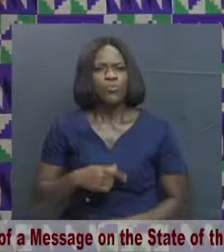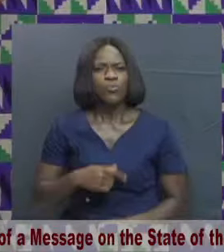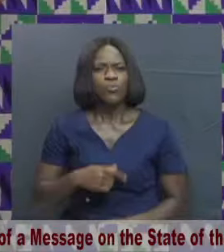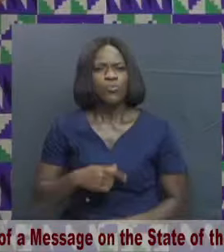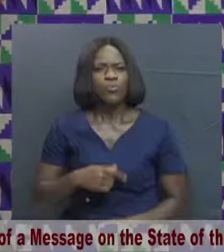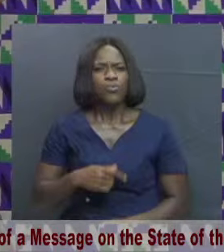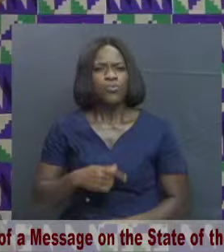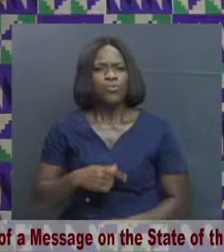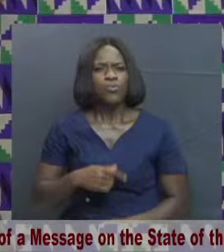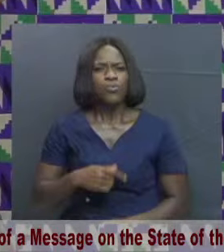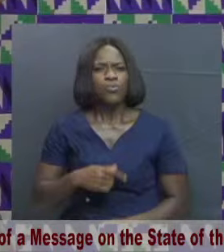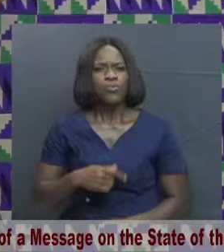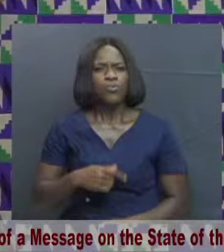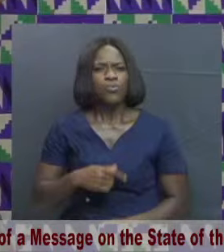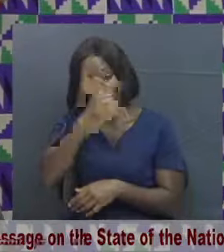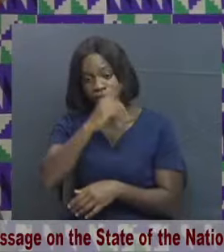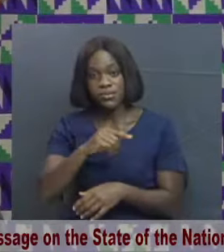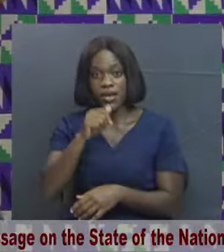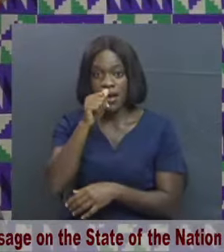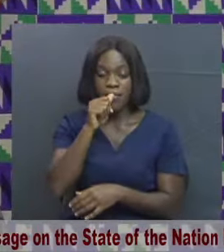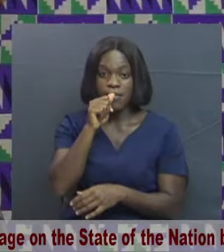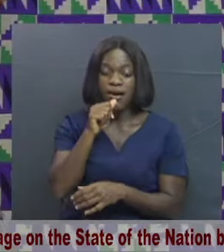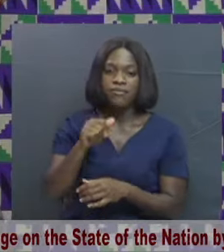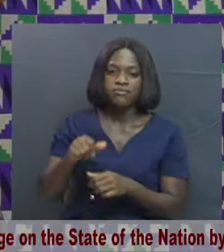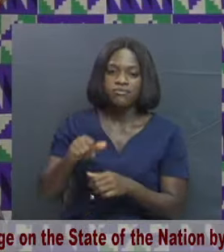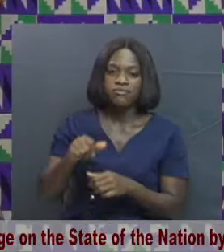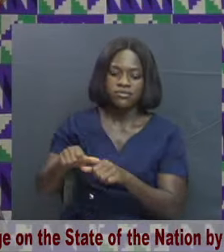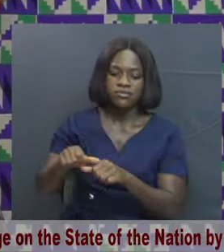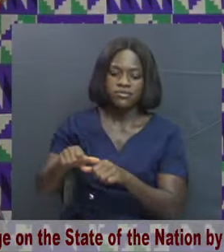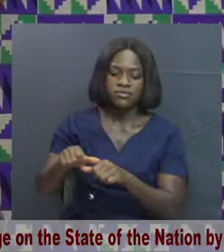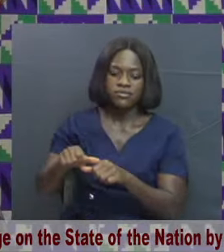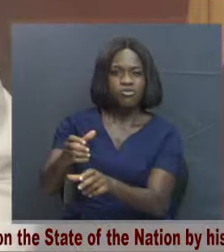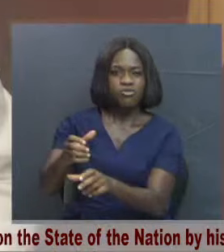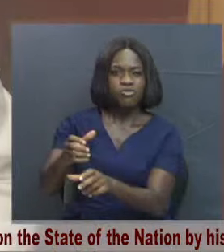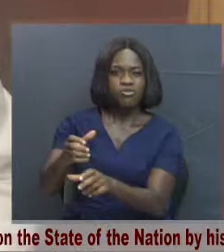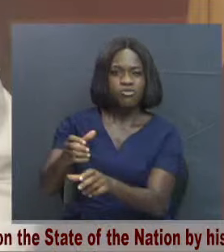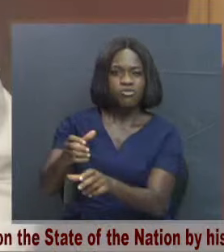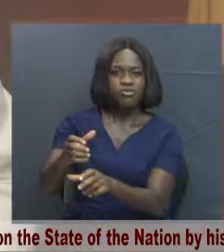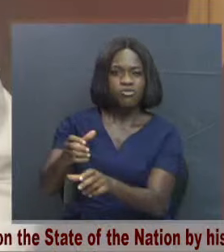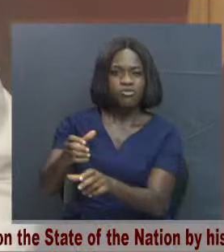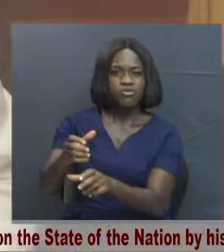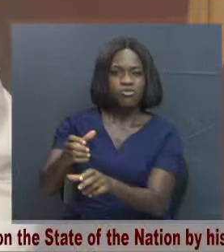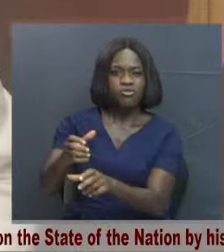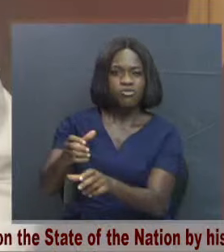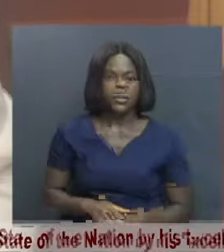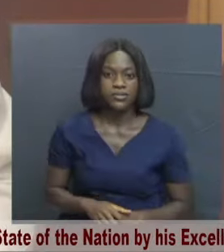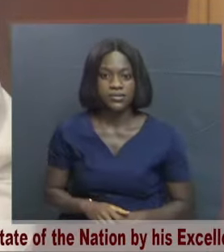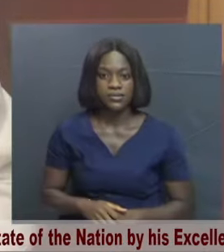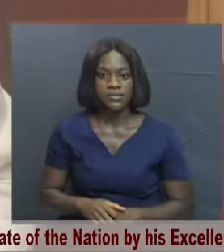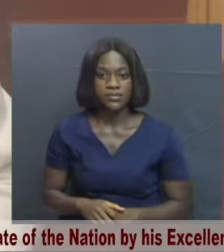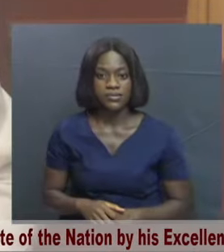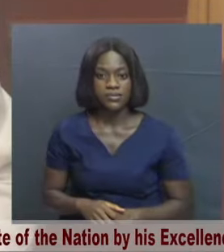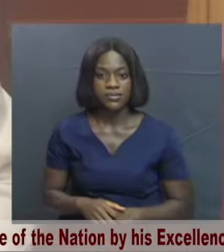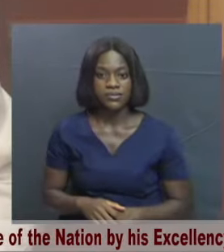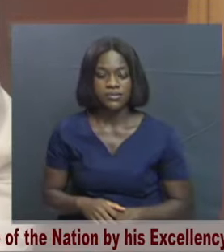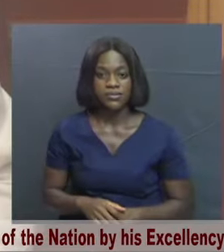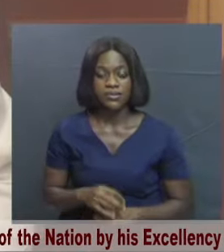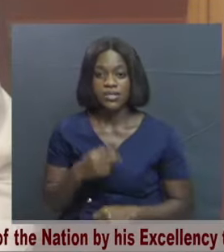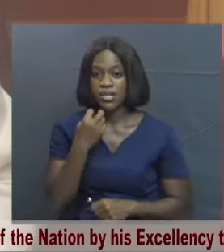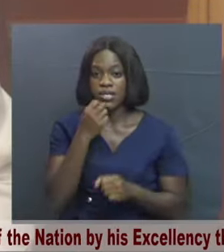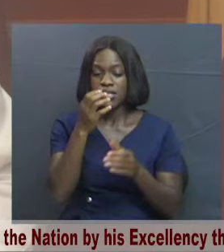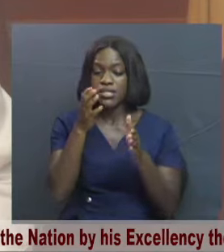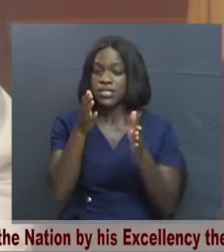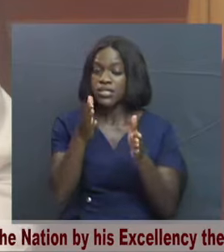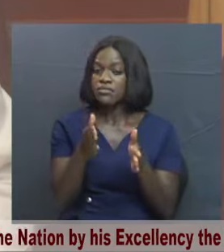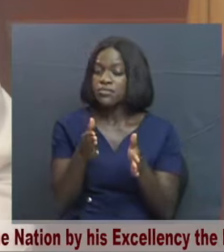government and the private sector to achieve the set Target Mr Speaker the shortest way